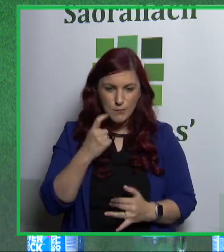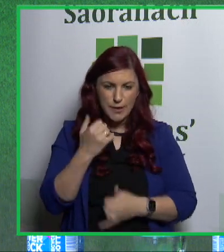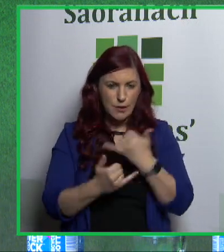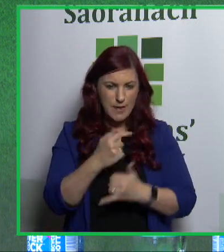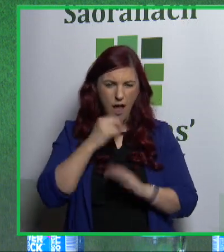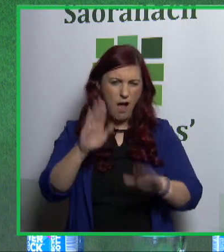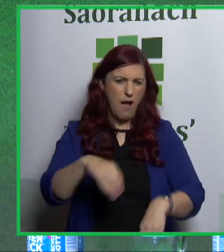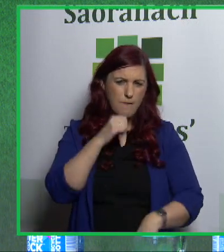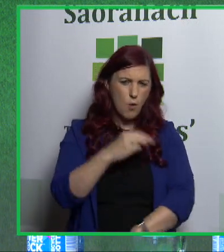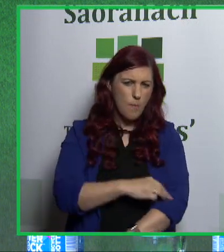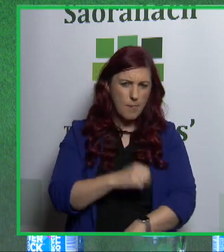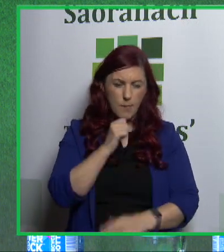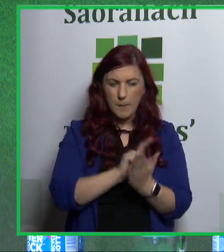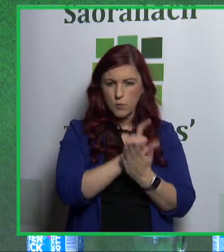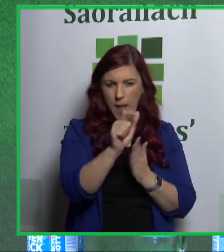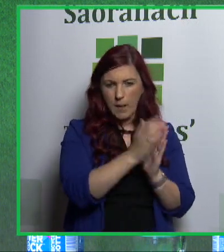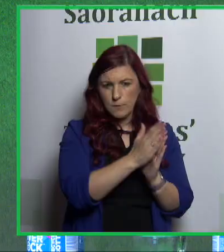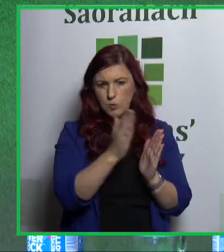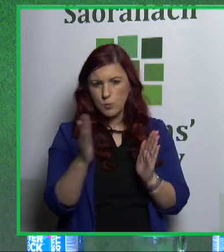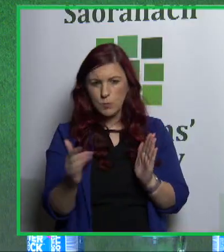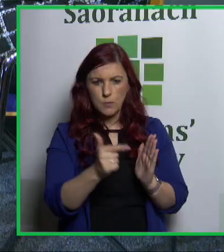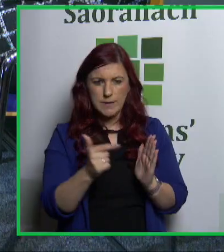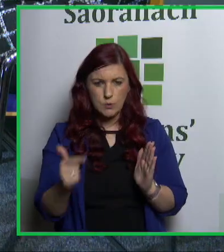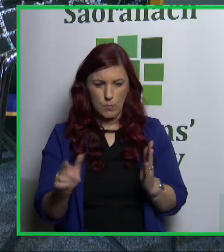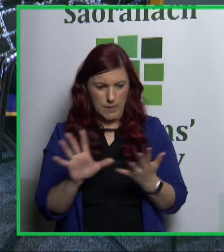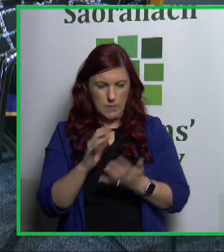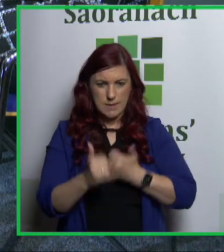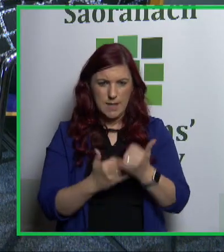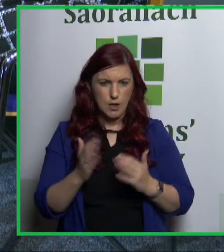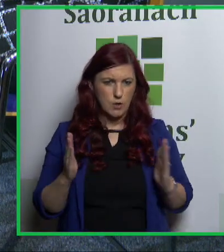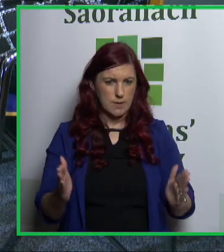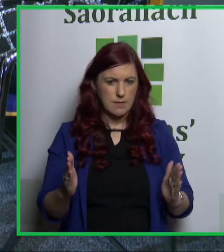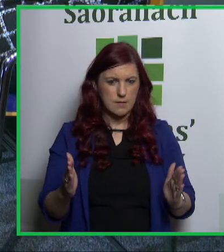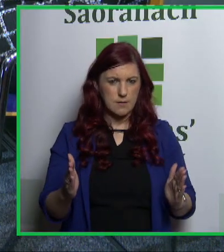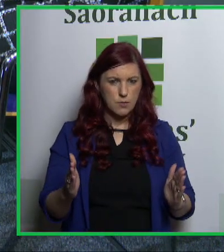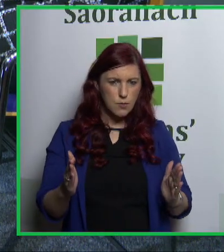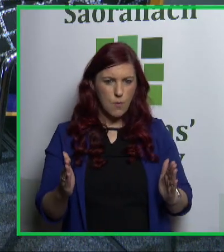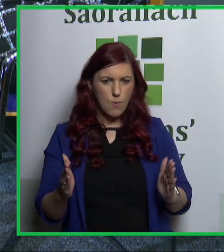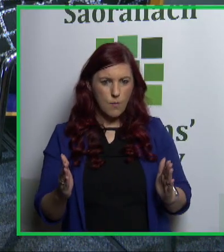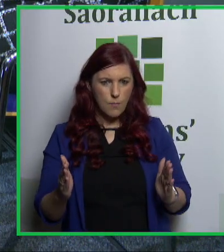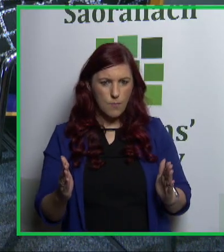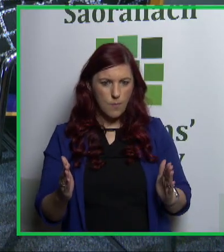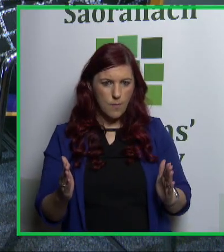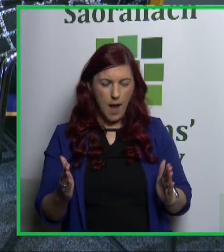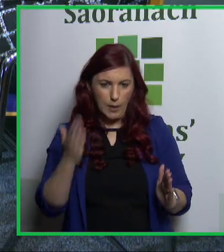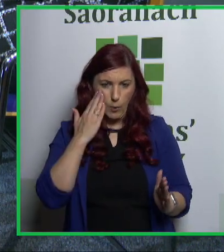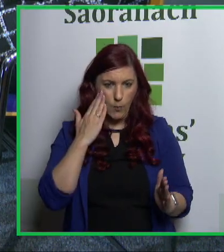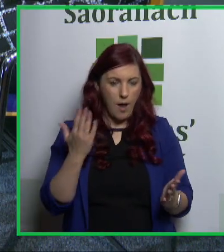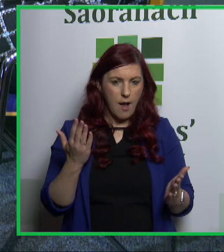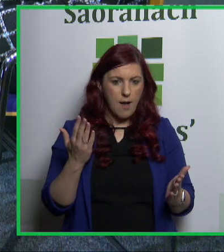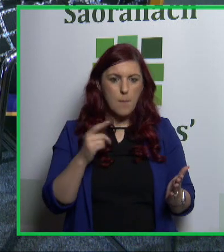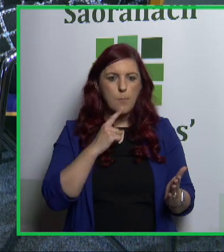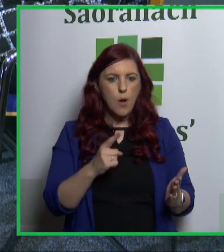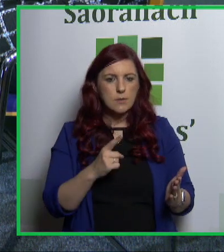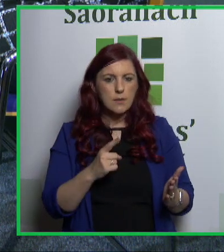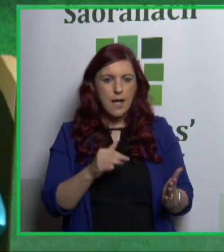like 12 till I was 22. I said that I didn't have a problem. I was going through a bad phase. Like I